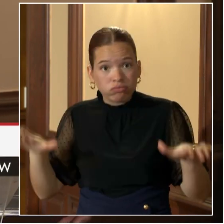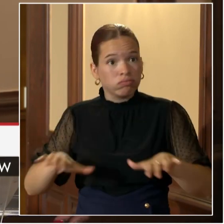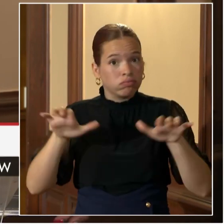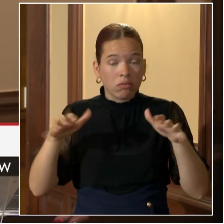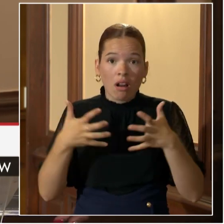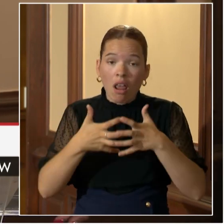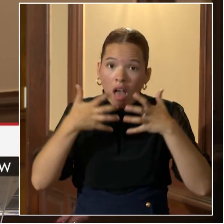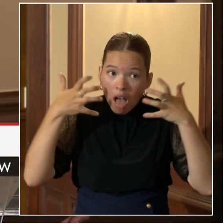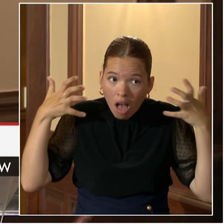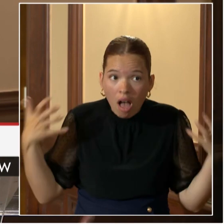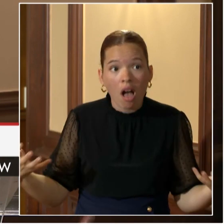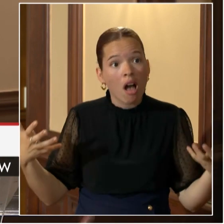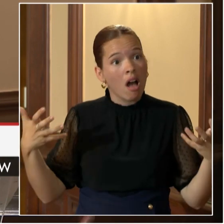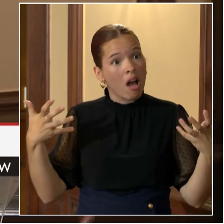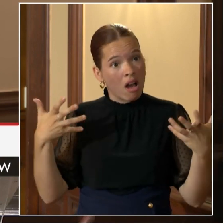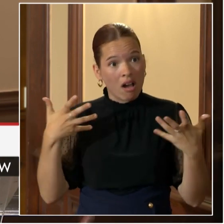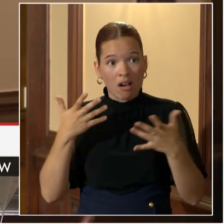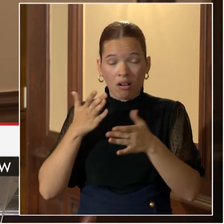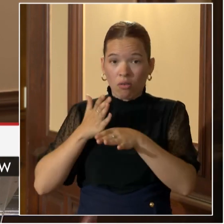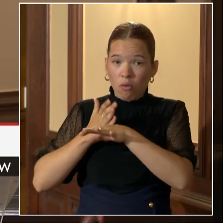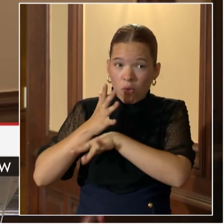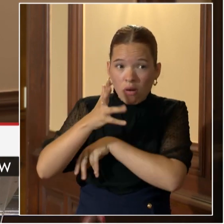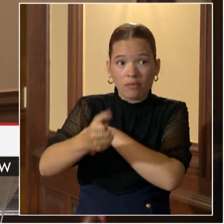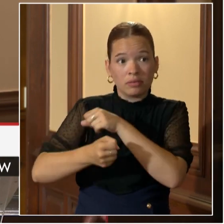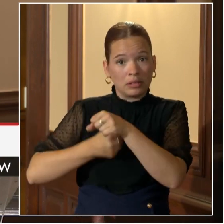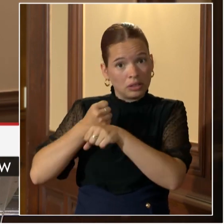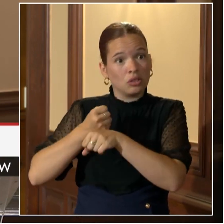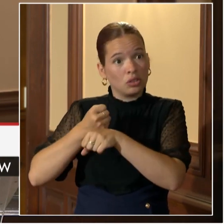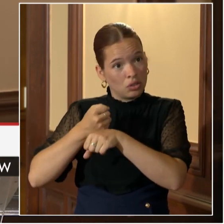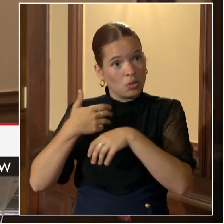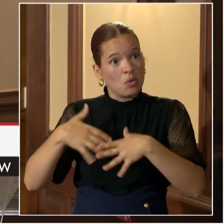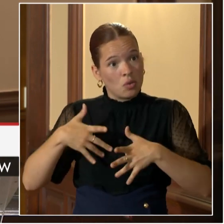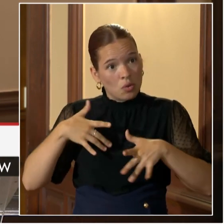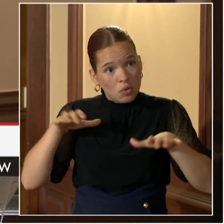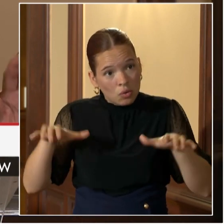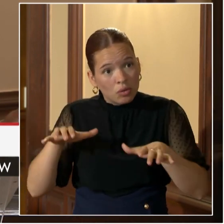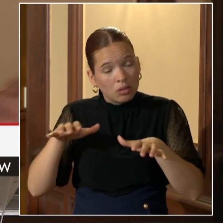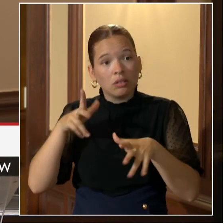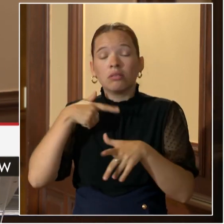We have used advertising to reach residents in the Greater Washington